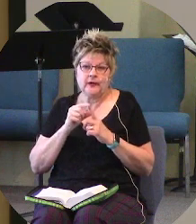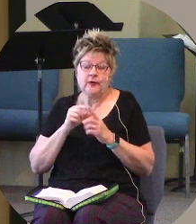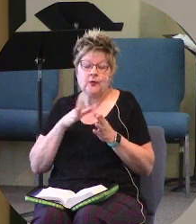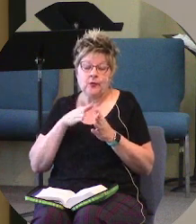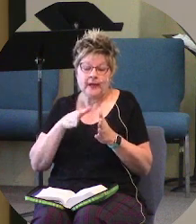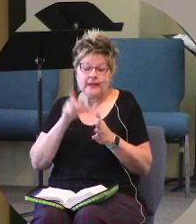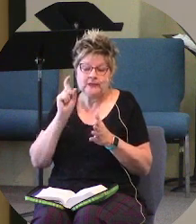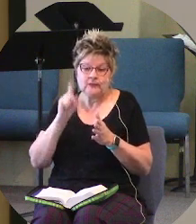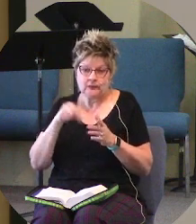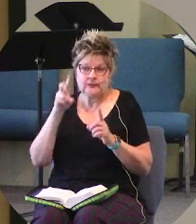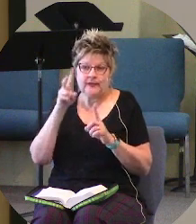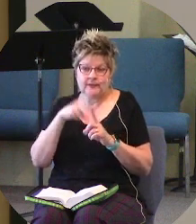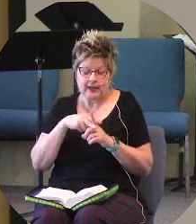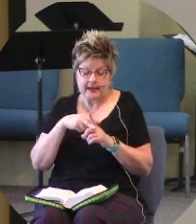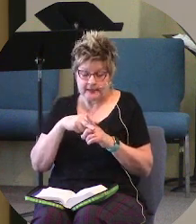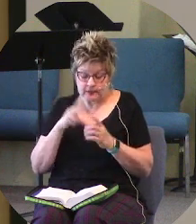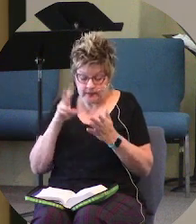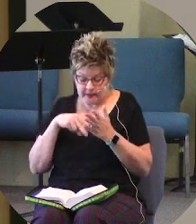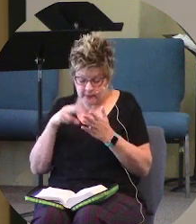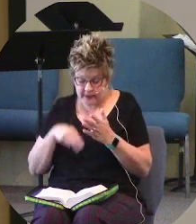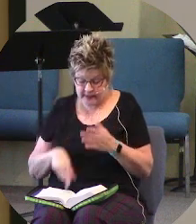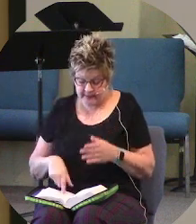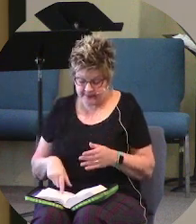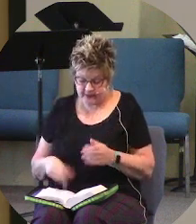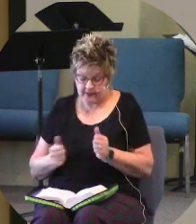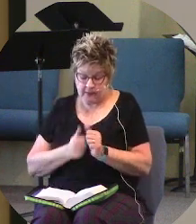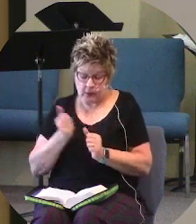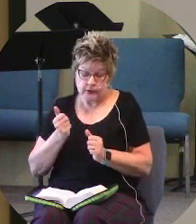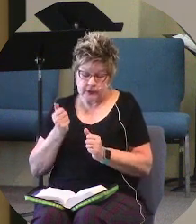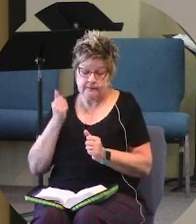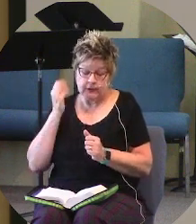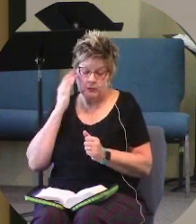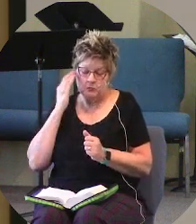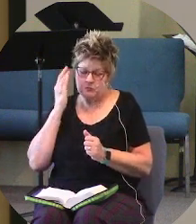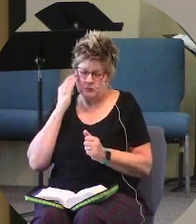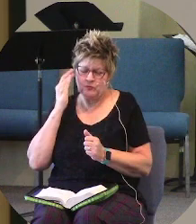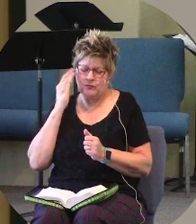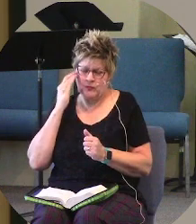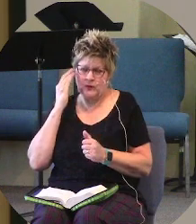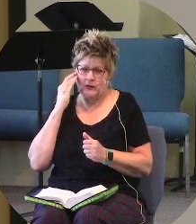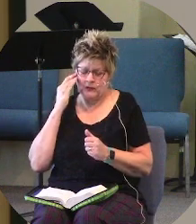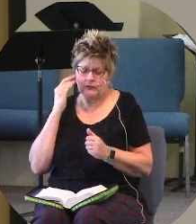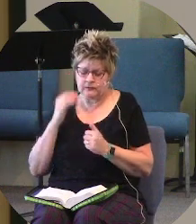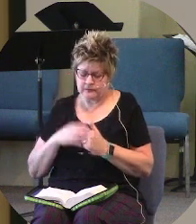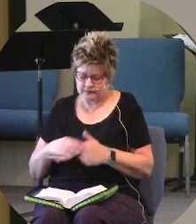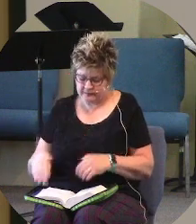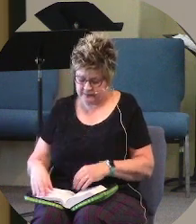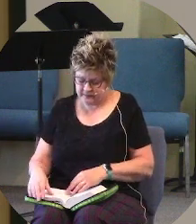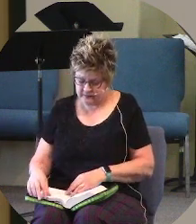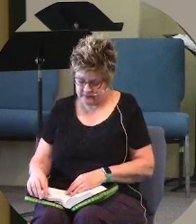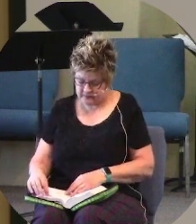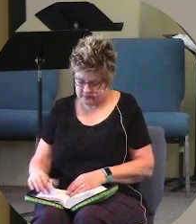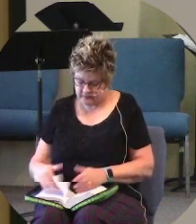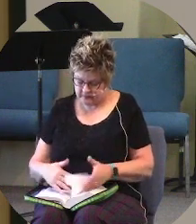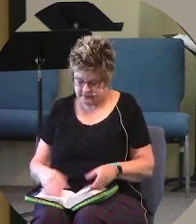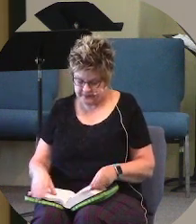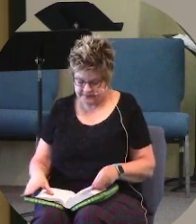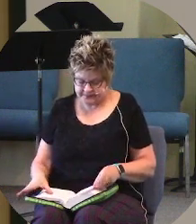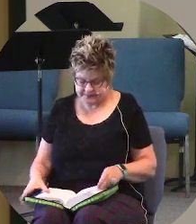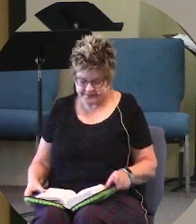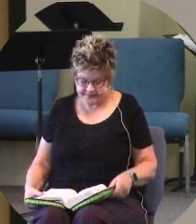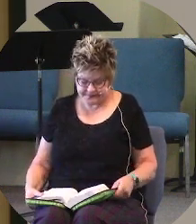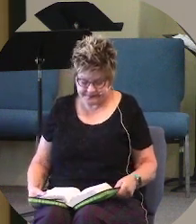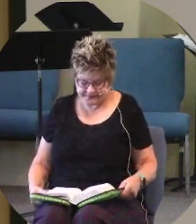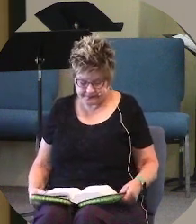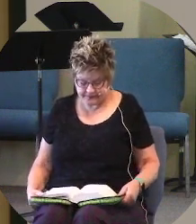to be applied. So I'm going to read a passage of Scripture. Most of you are going to be very, very familiar with it. And I am going to begin